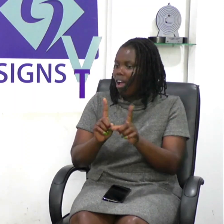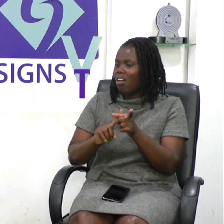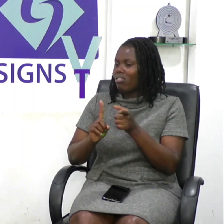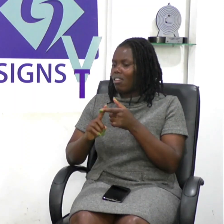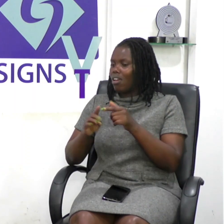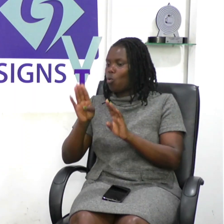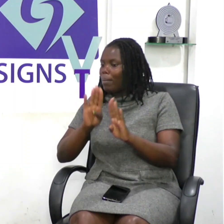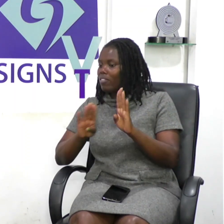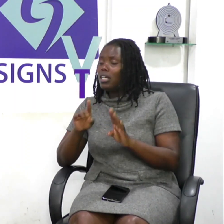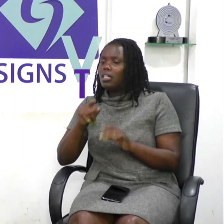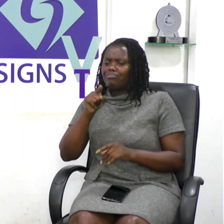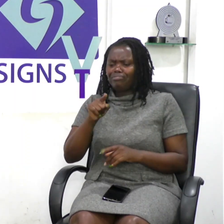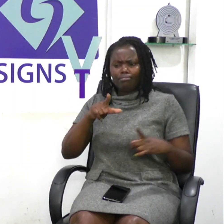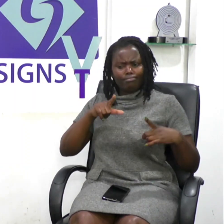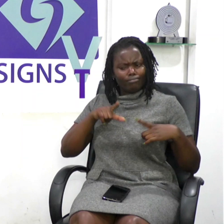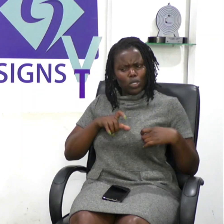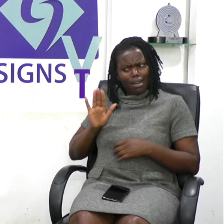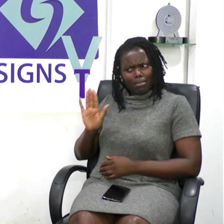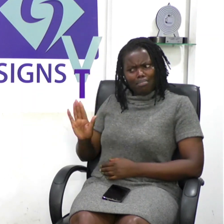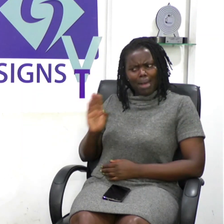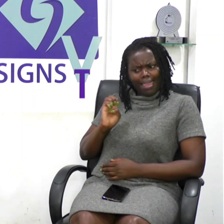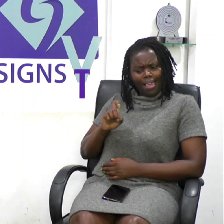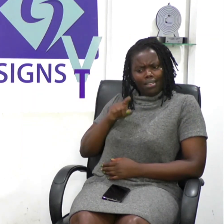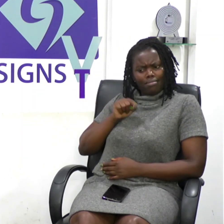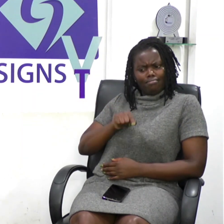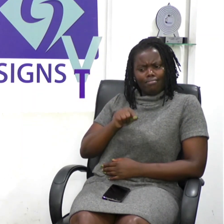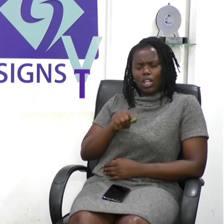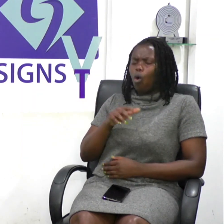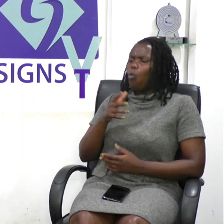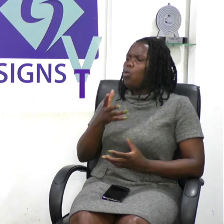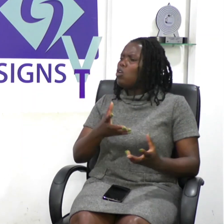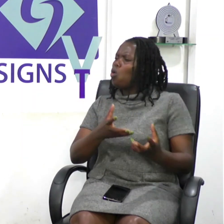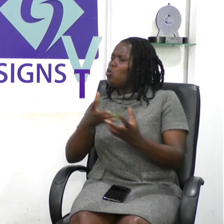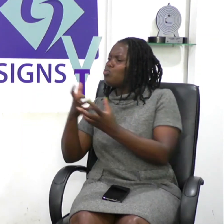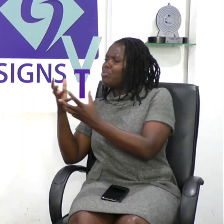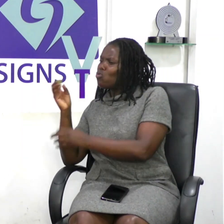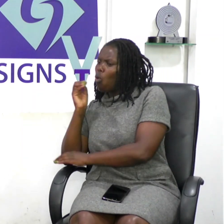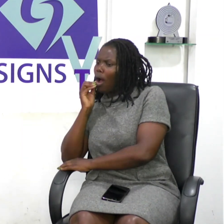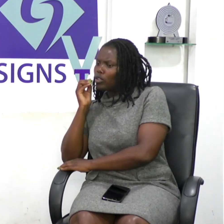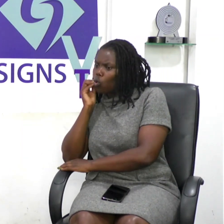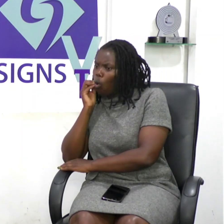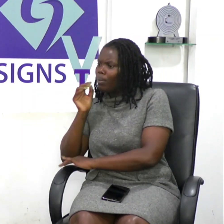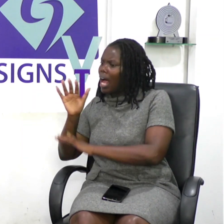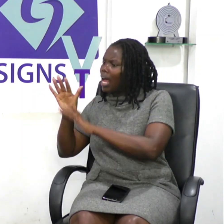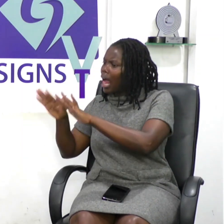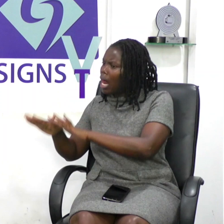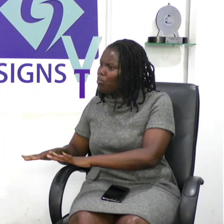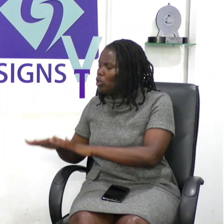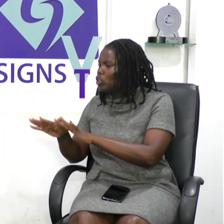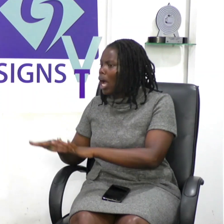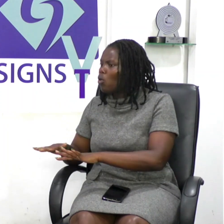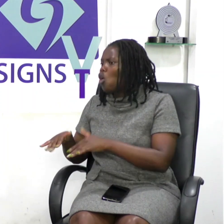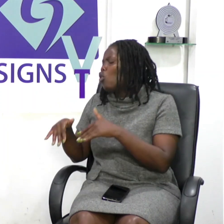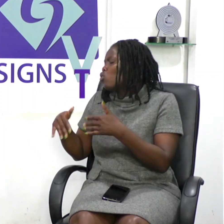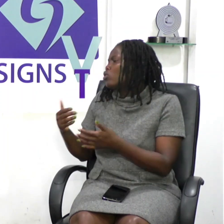your girlfriend, then you are behaving in a crazy way. So what did